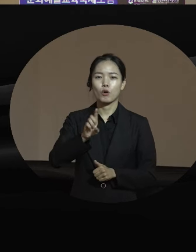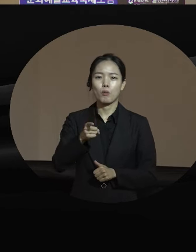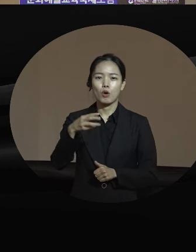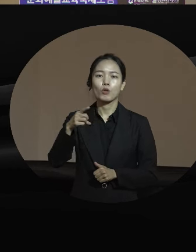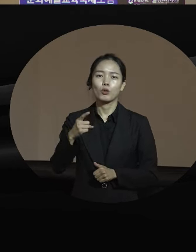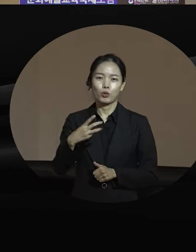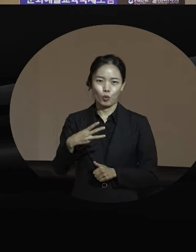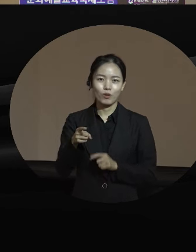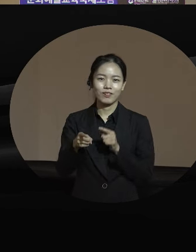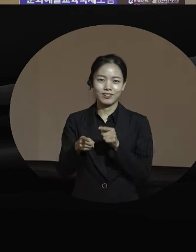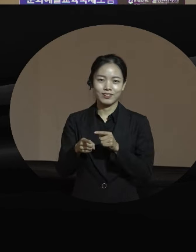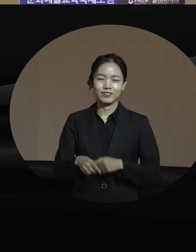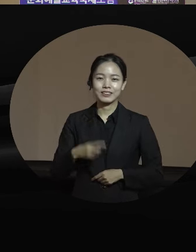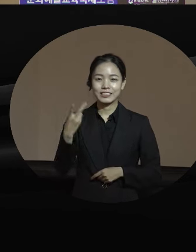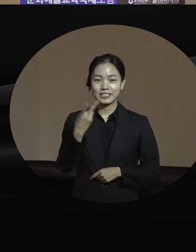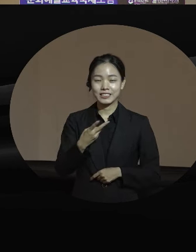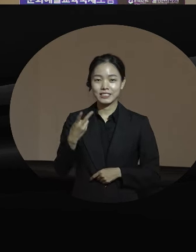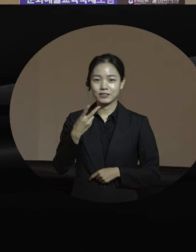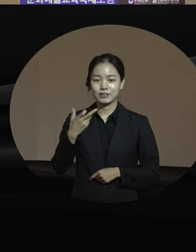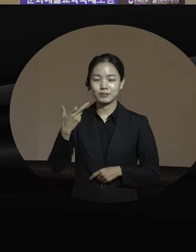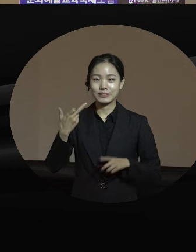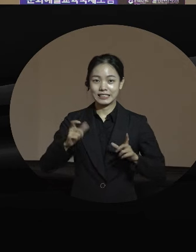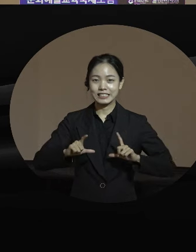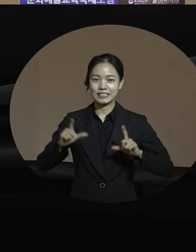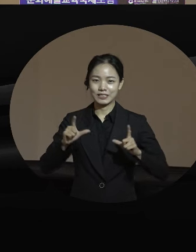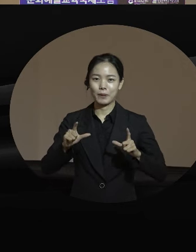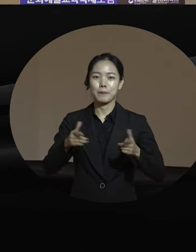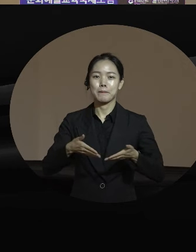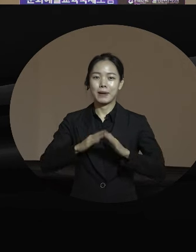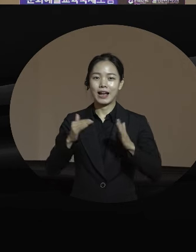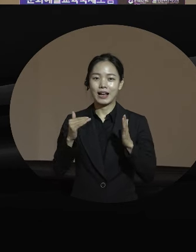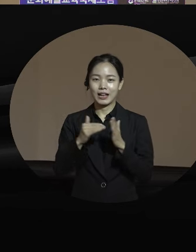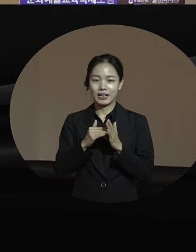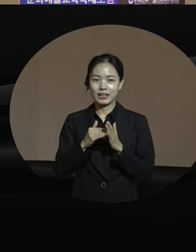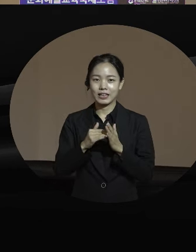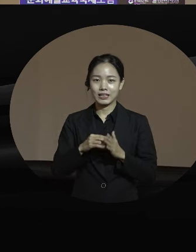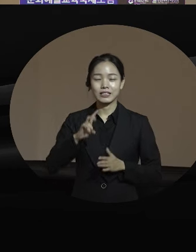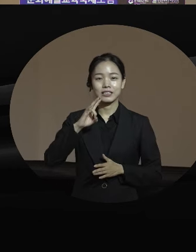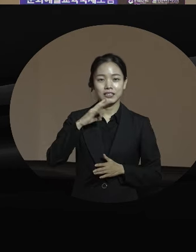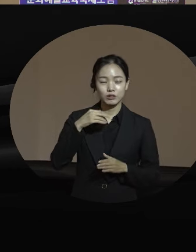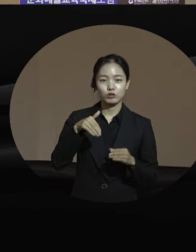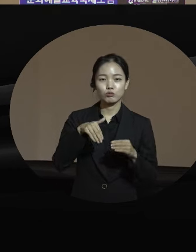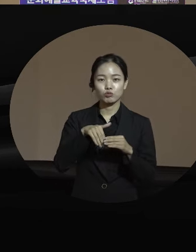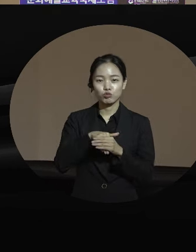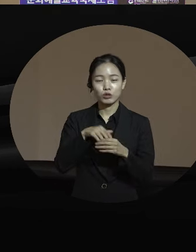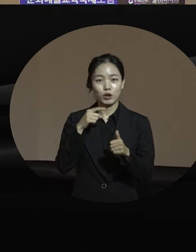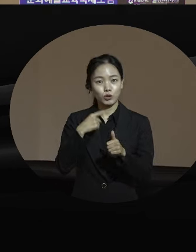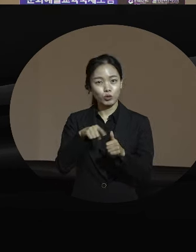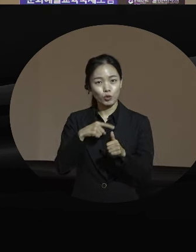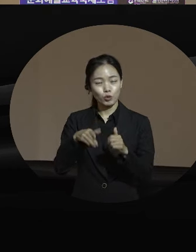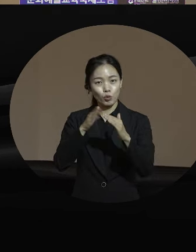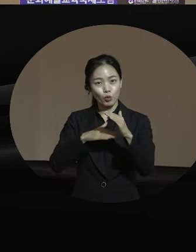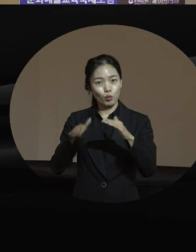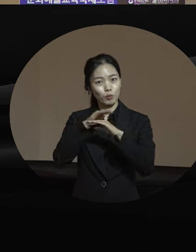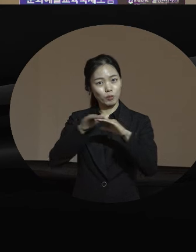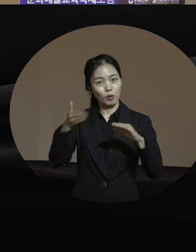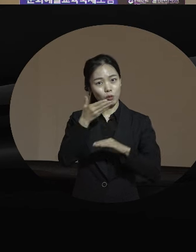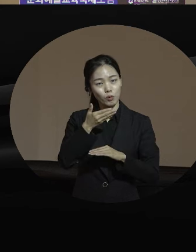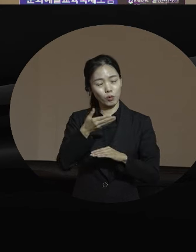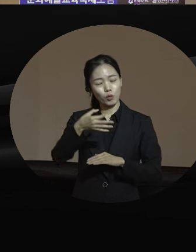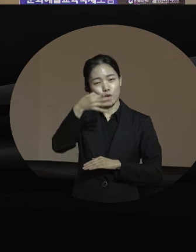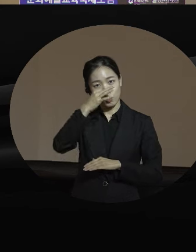to reinforce the equal accessibility and the effectiveness of arts and cultural education